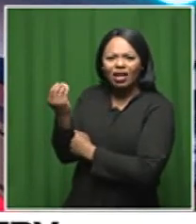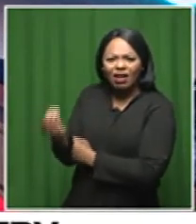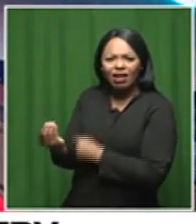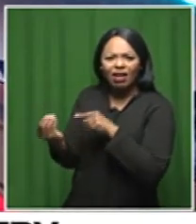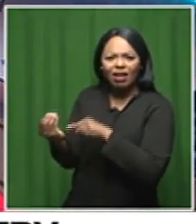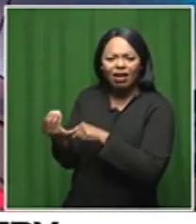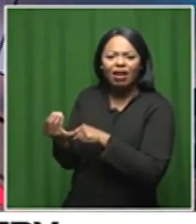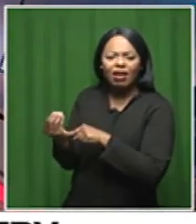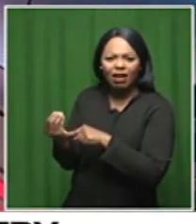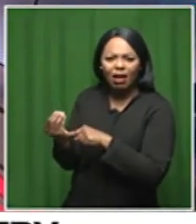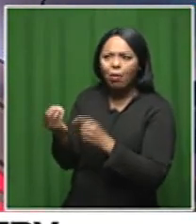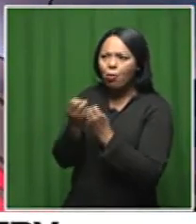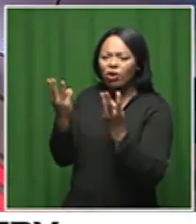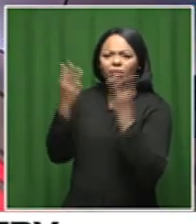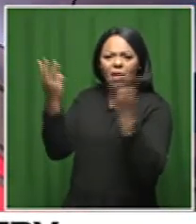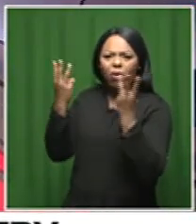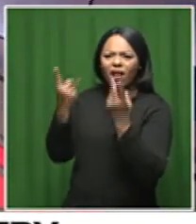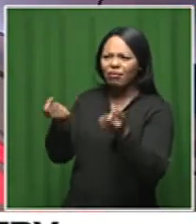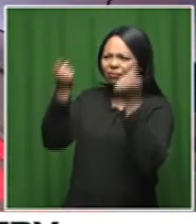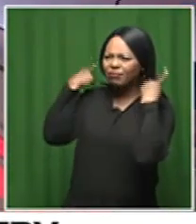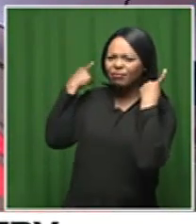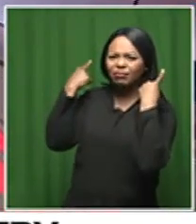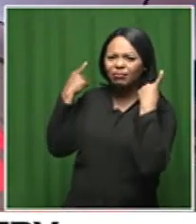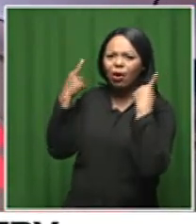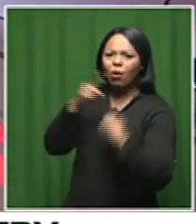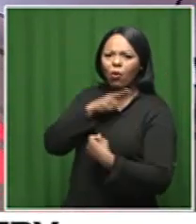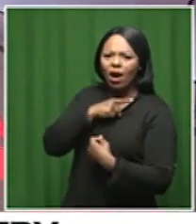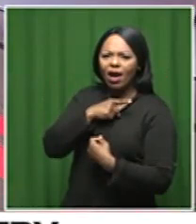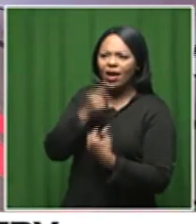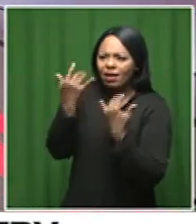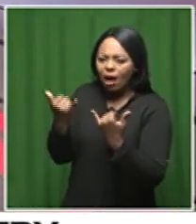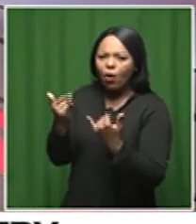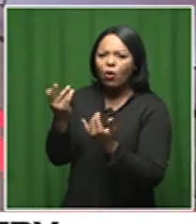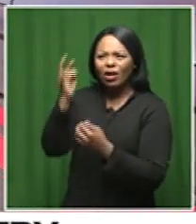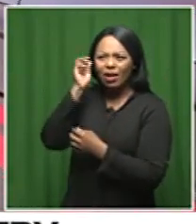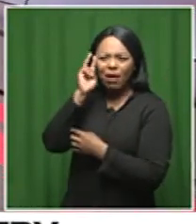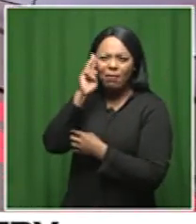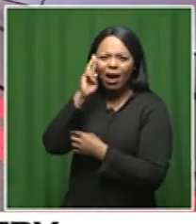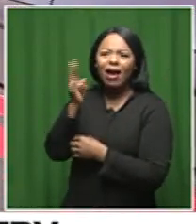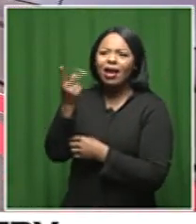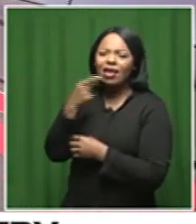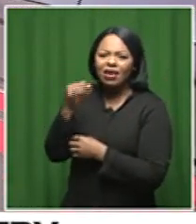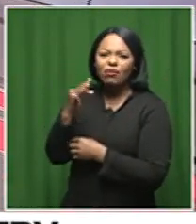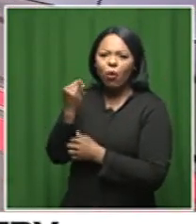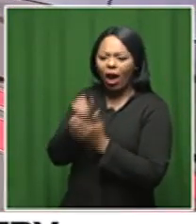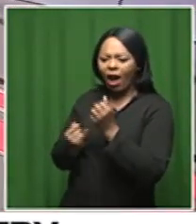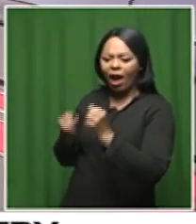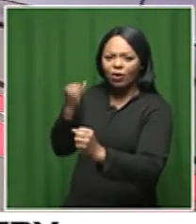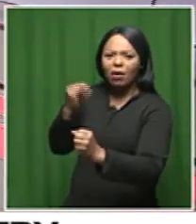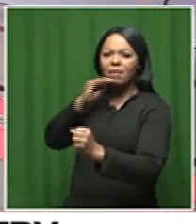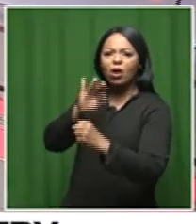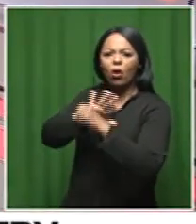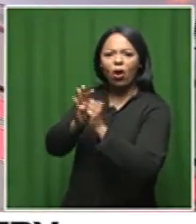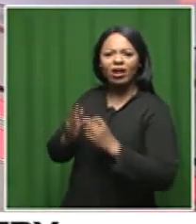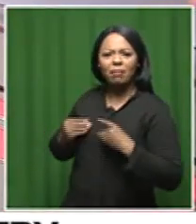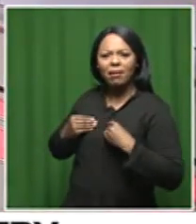lot of people don't necessarily understand. I think the closest thing people have to it was lockdown, where if you live by yourself, you were by yourself for that